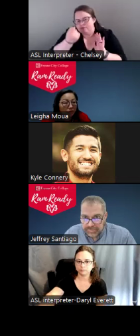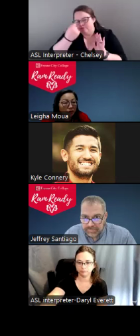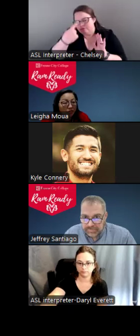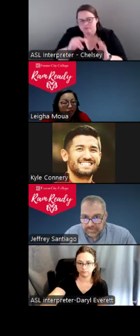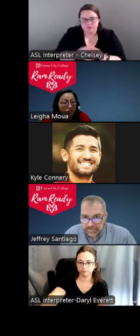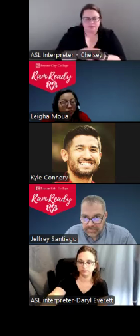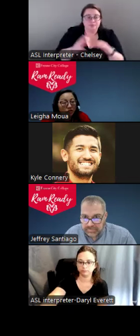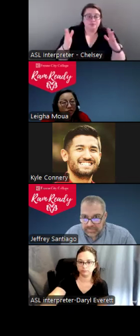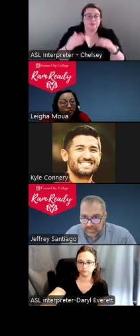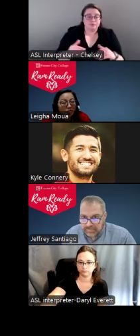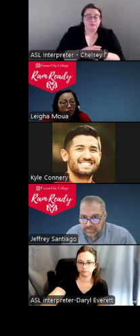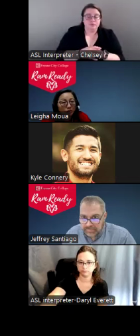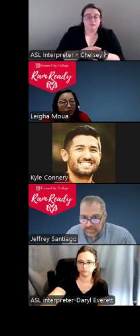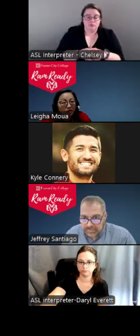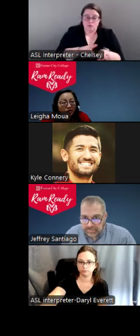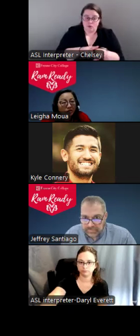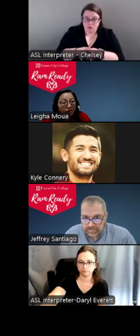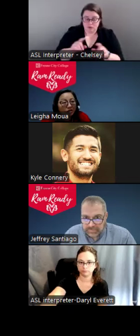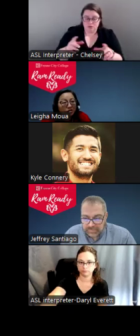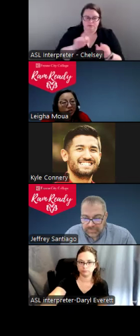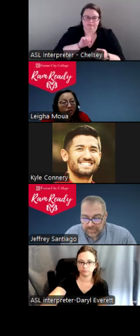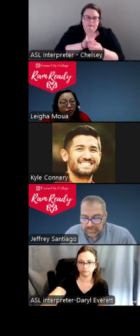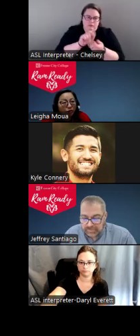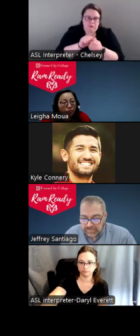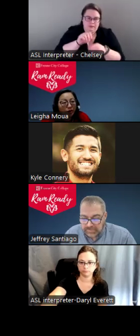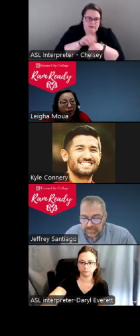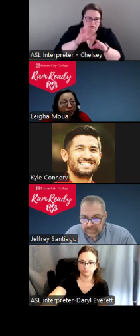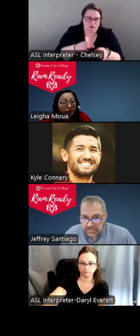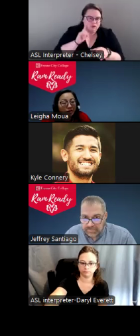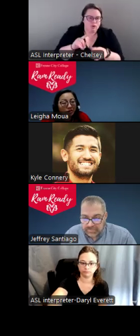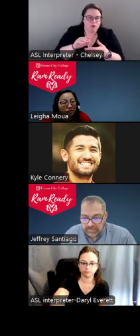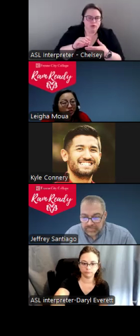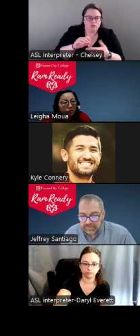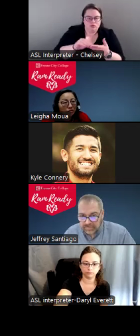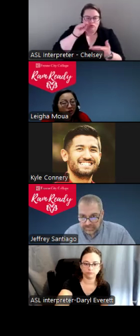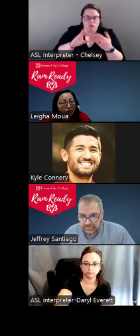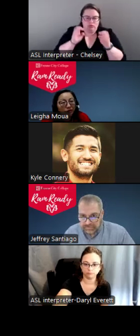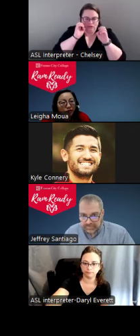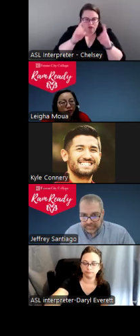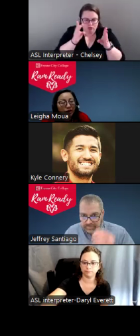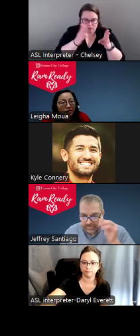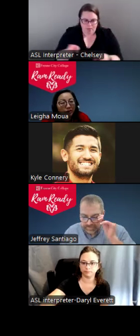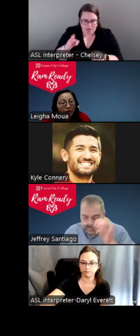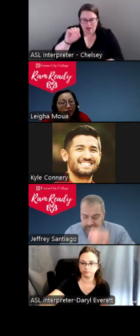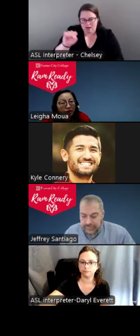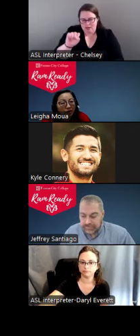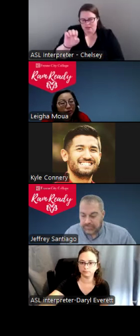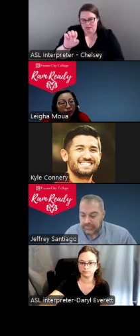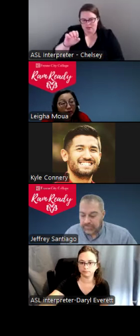to complete a student educational plan. This is like a roadmap that kind of sets you up for your